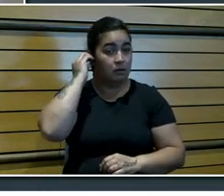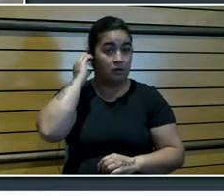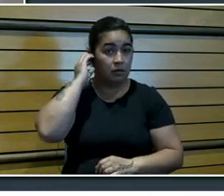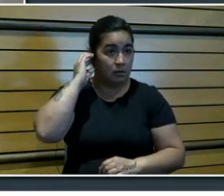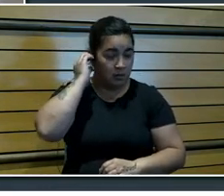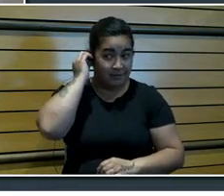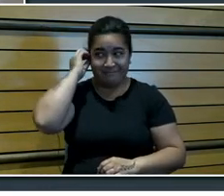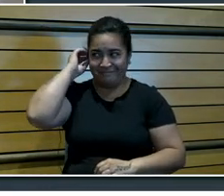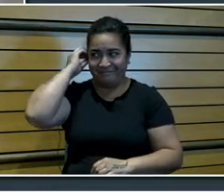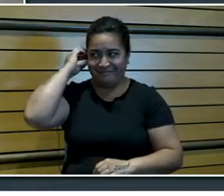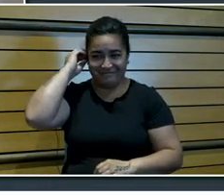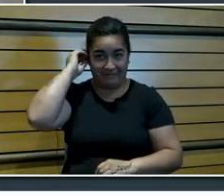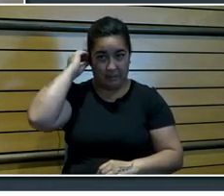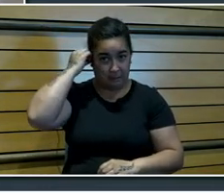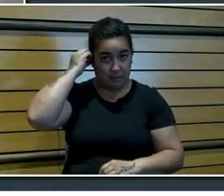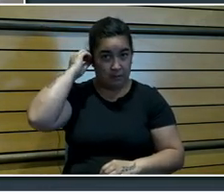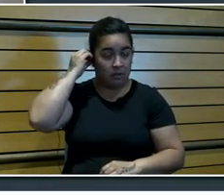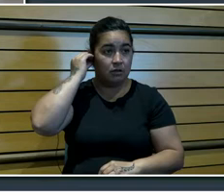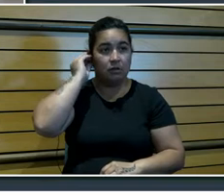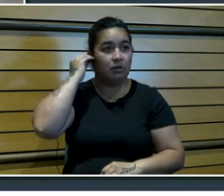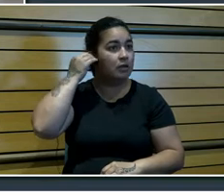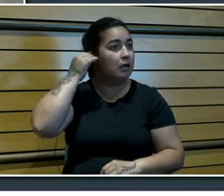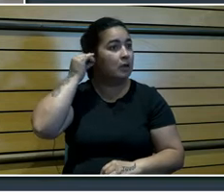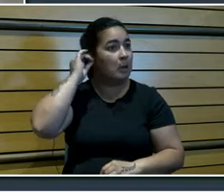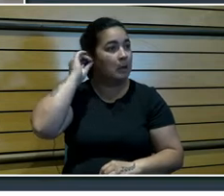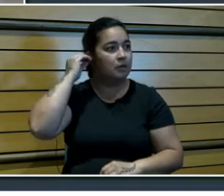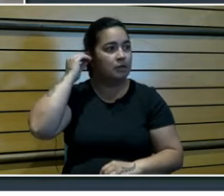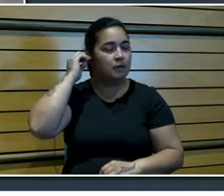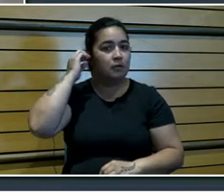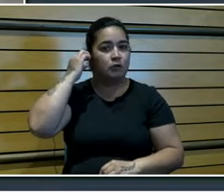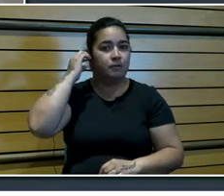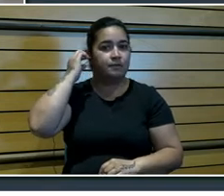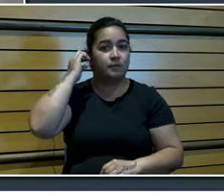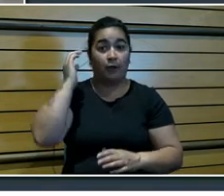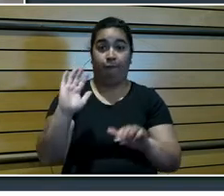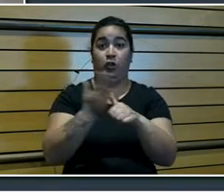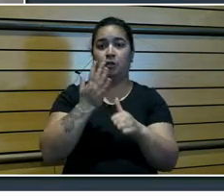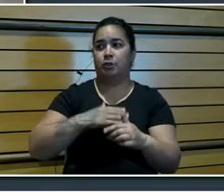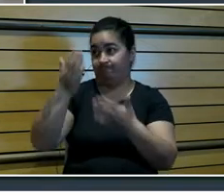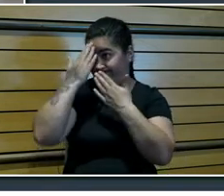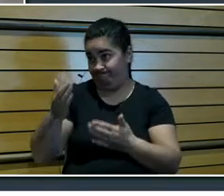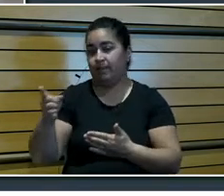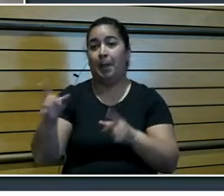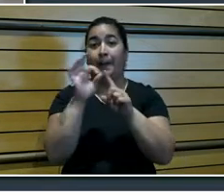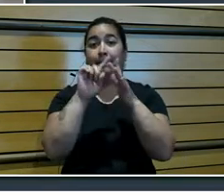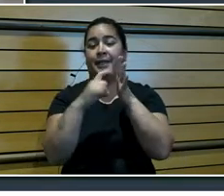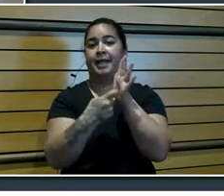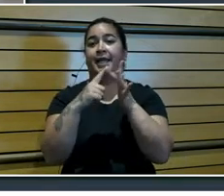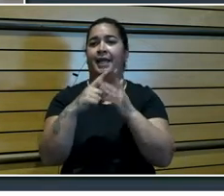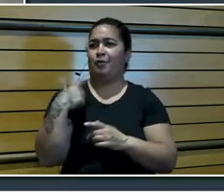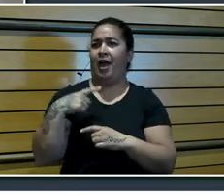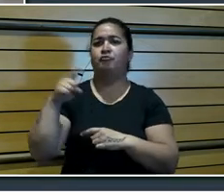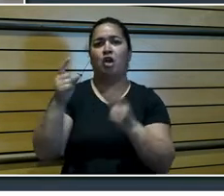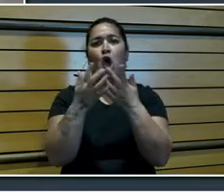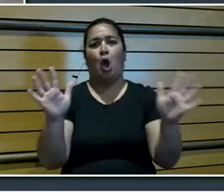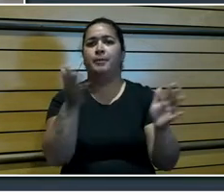Tuatahi ake e te papa e kuri. Firstly, I'd like to acknowledge Piri for opening our meeting